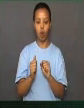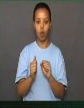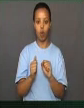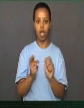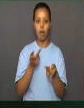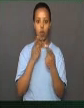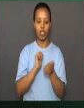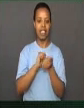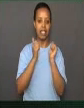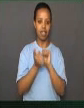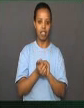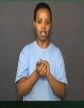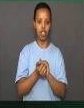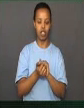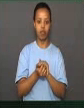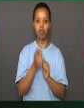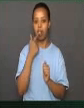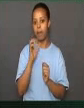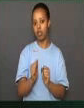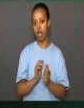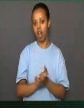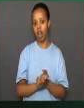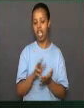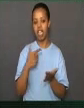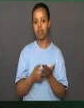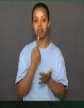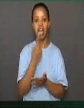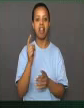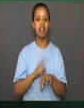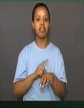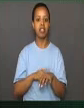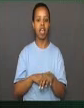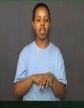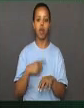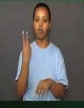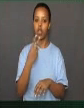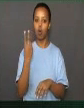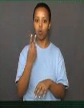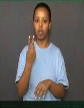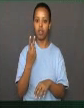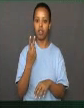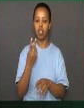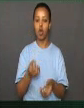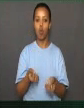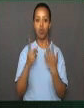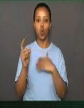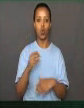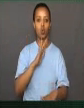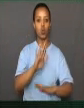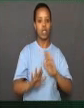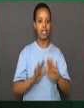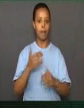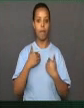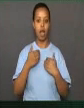protein translation, it is more often used to describe the multi-step